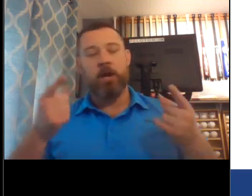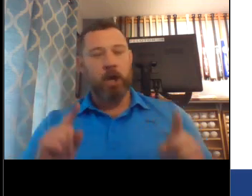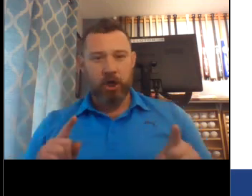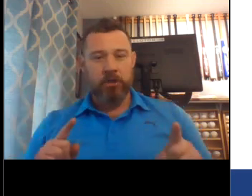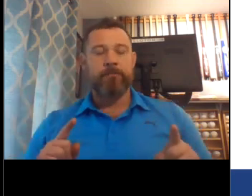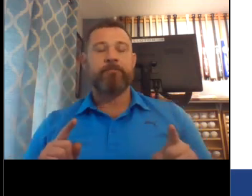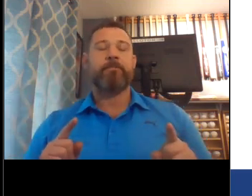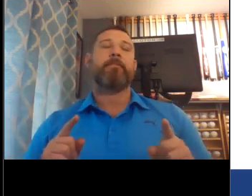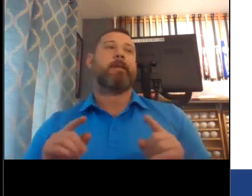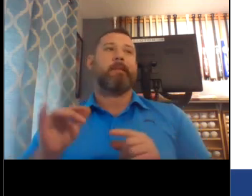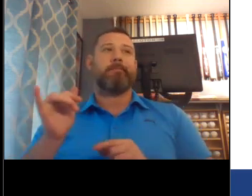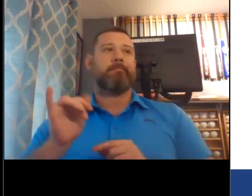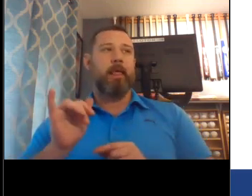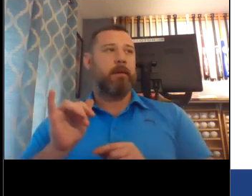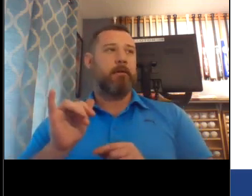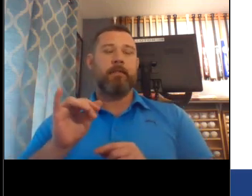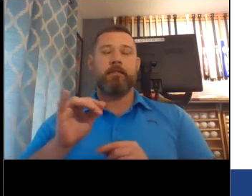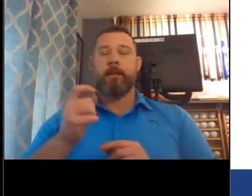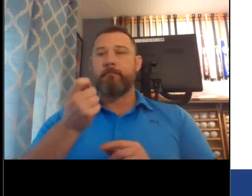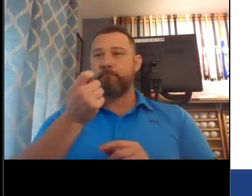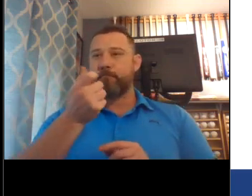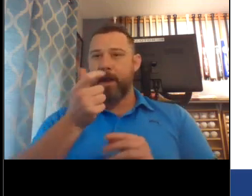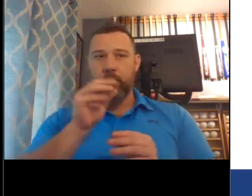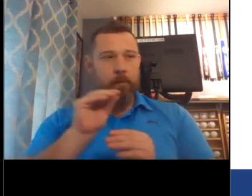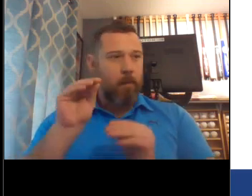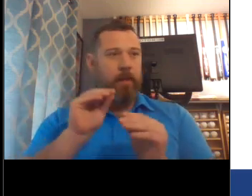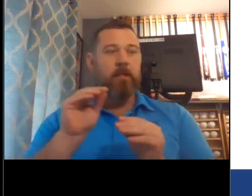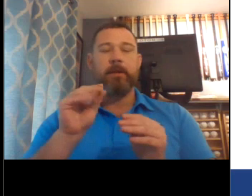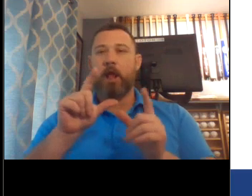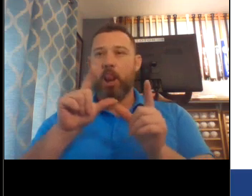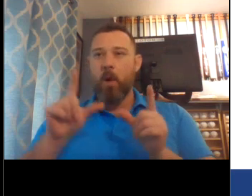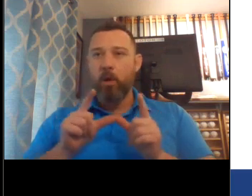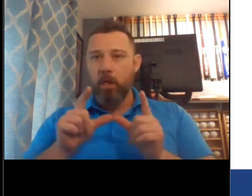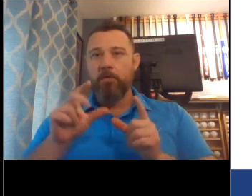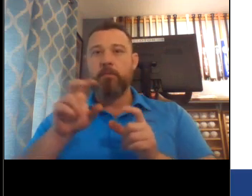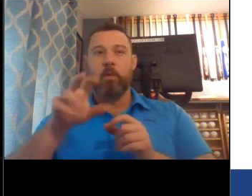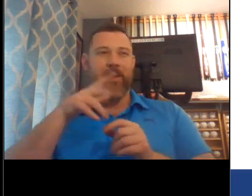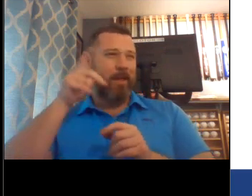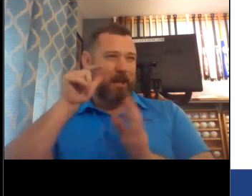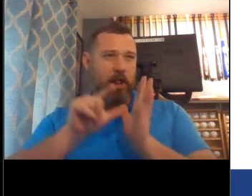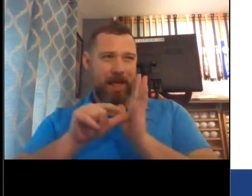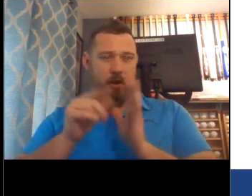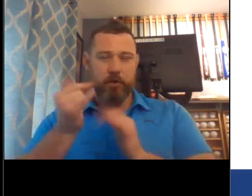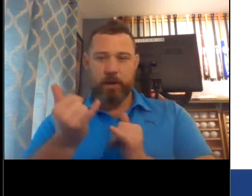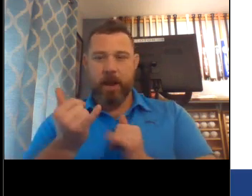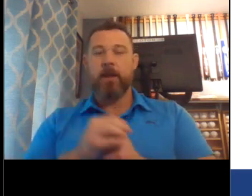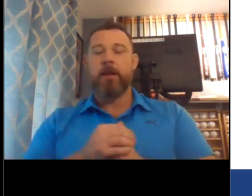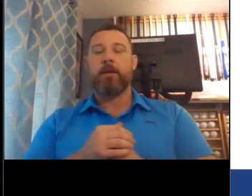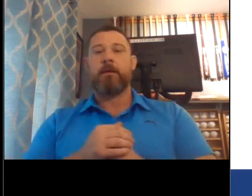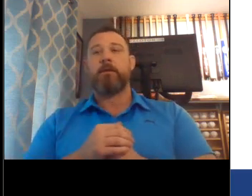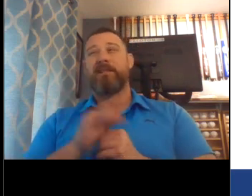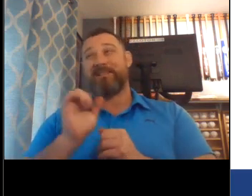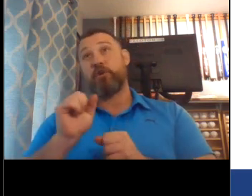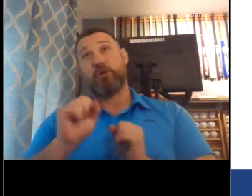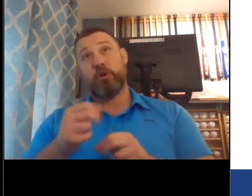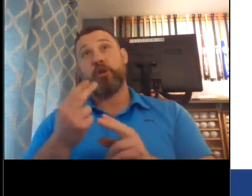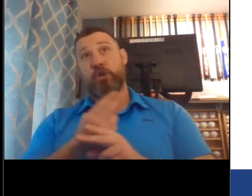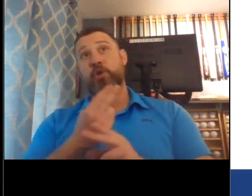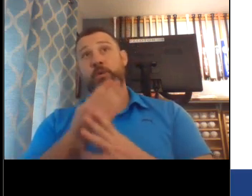things like the micromobility local travel network we're going to hear about a little bit later today that could use funding too.